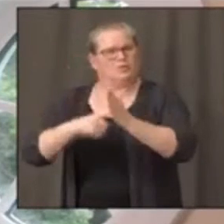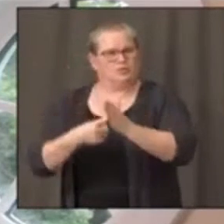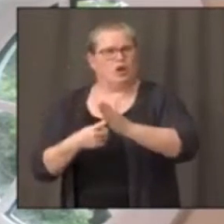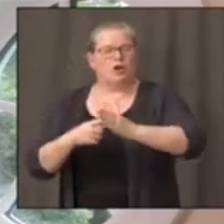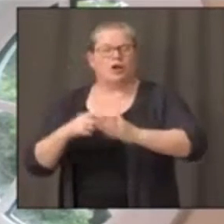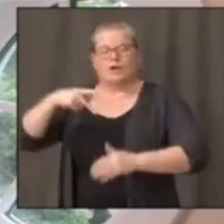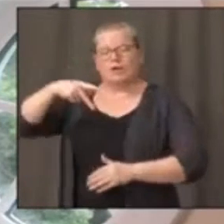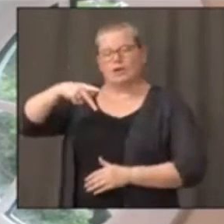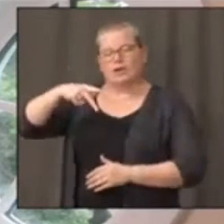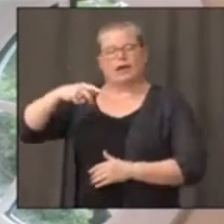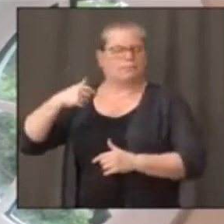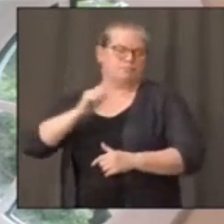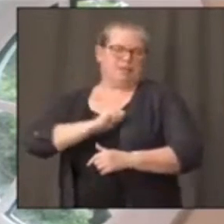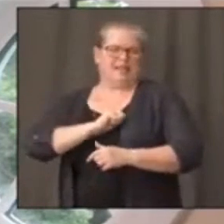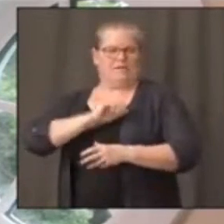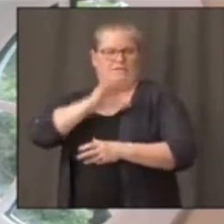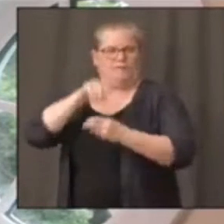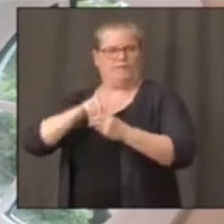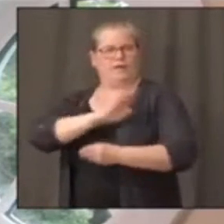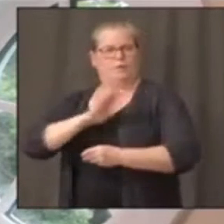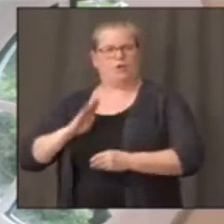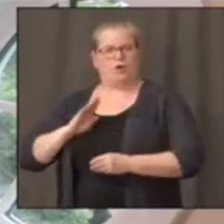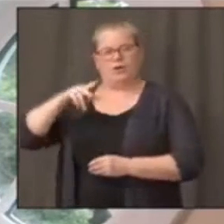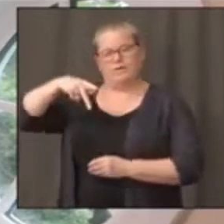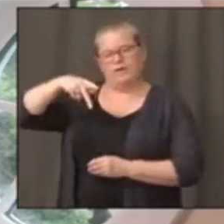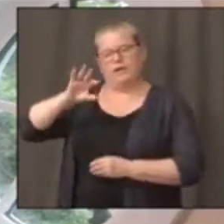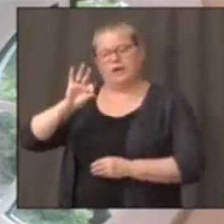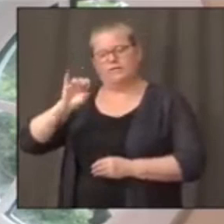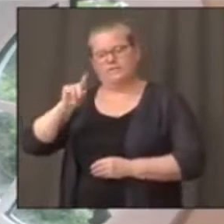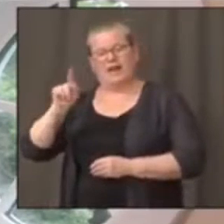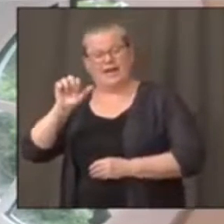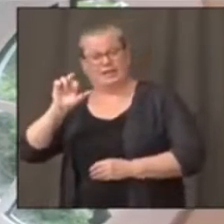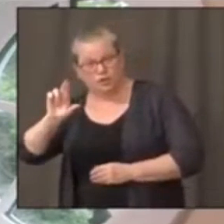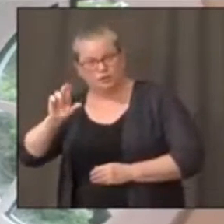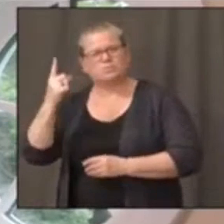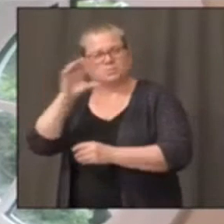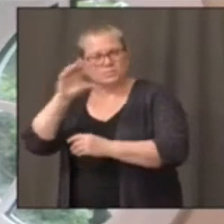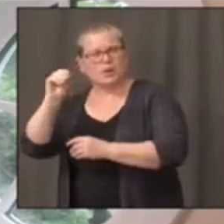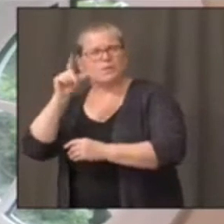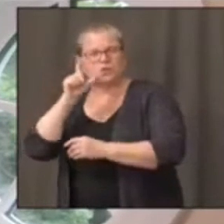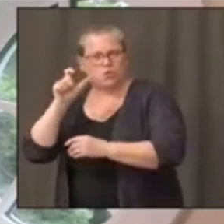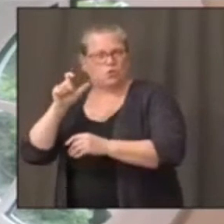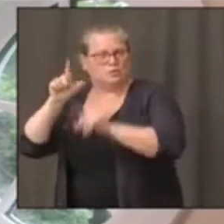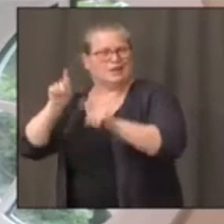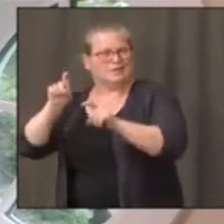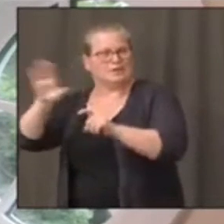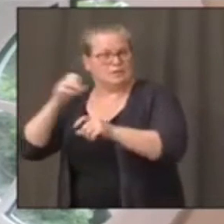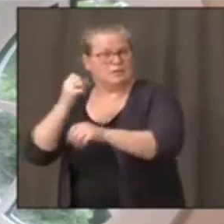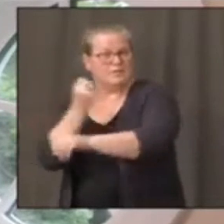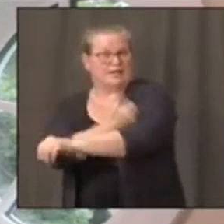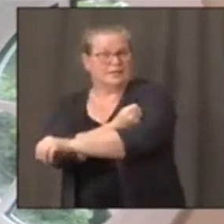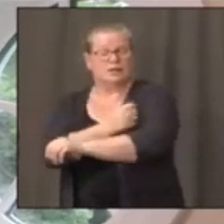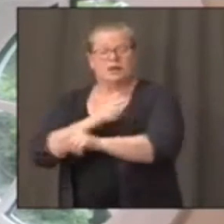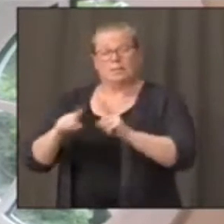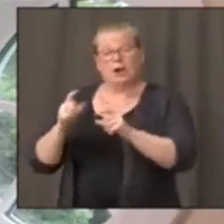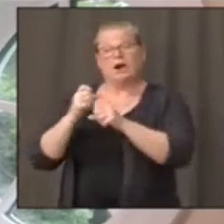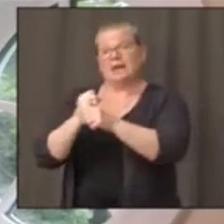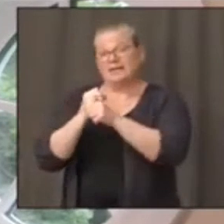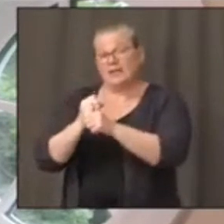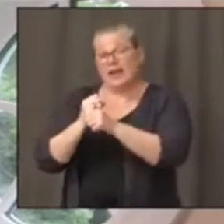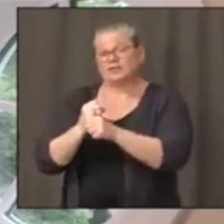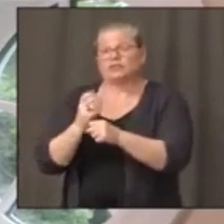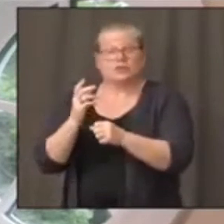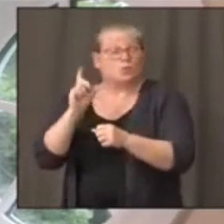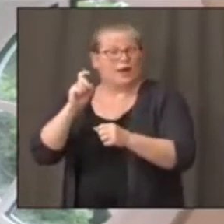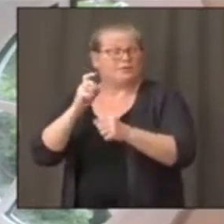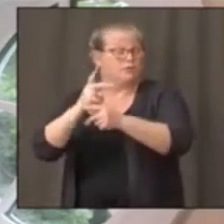of you know, which is one of the companies with the vaccine. But the manufacturers have said publicly they're manufacturing these at risk. So we're going to start having